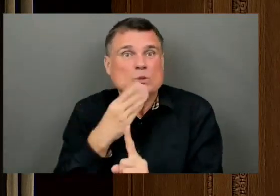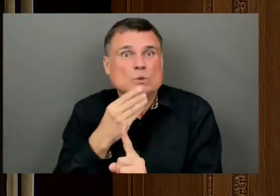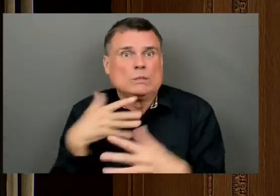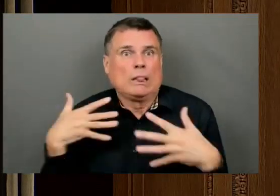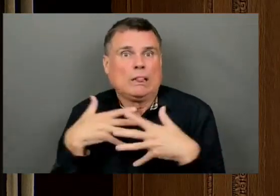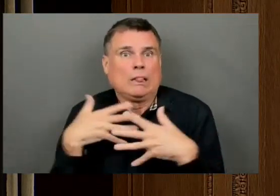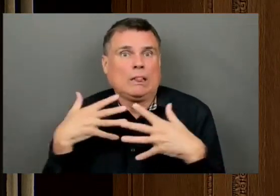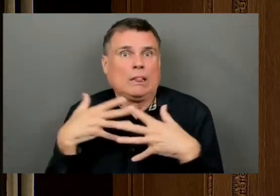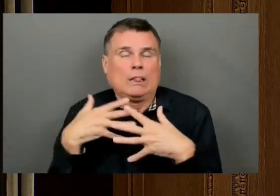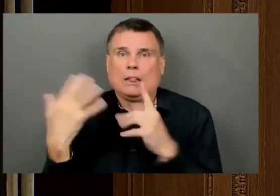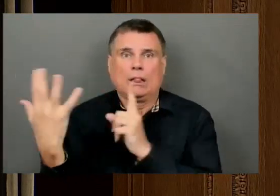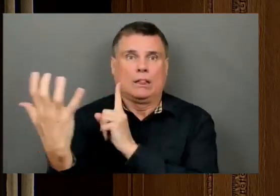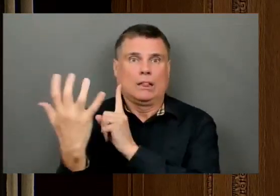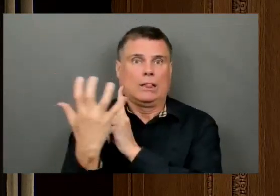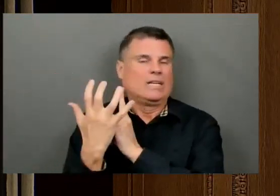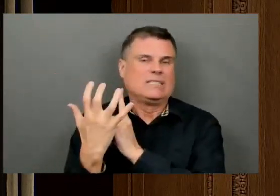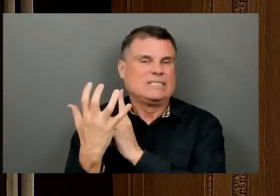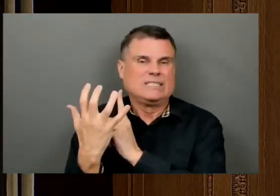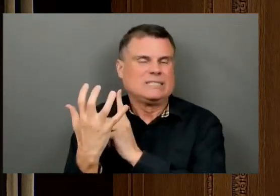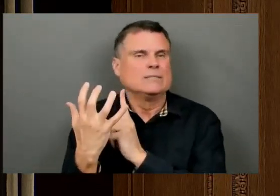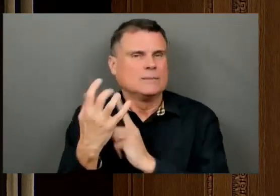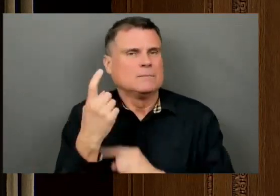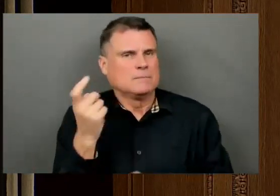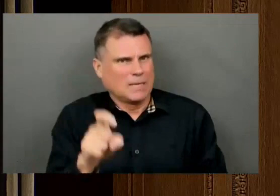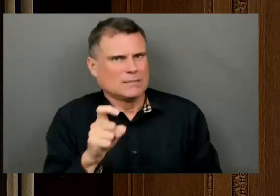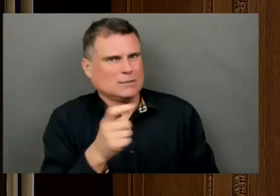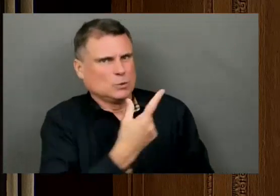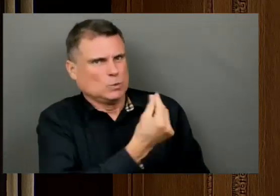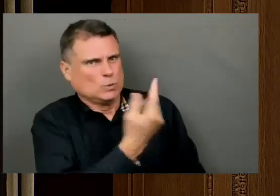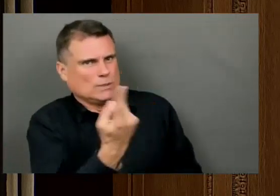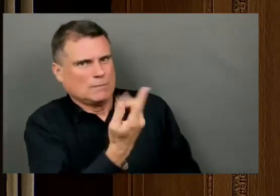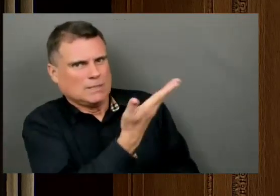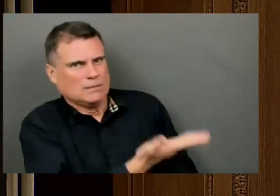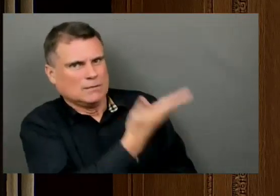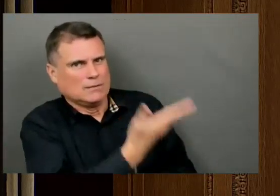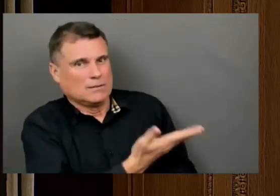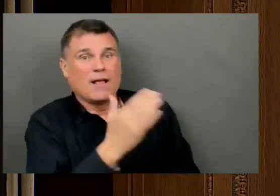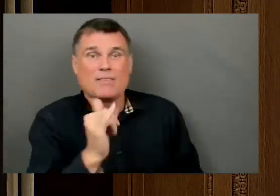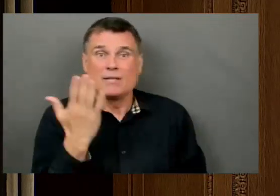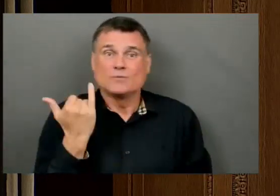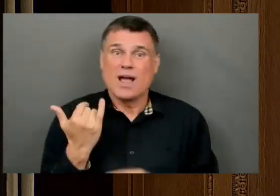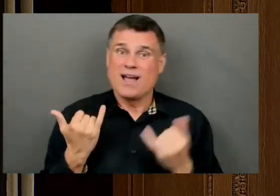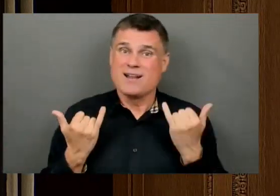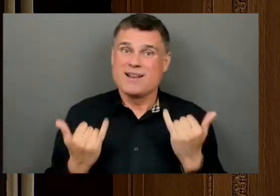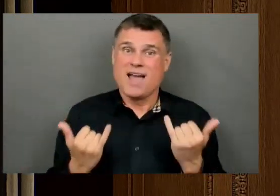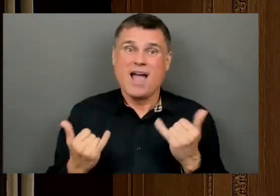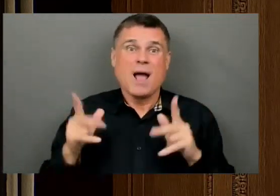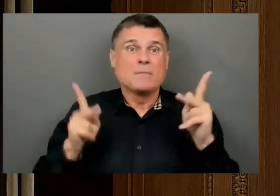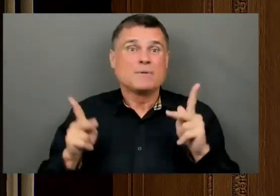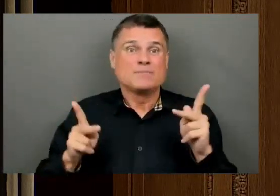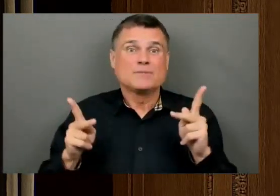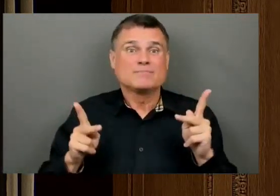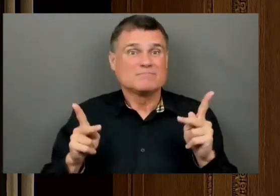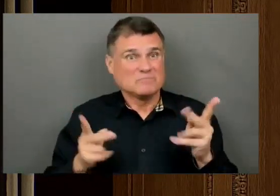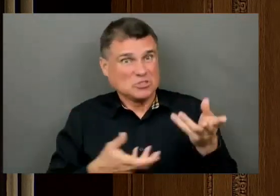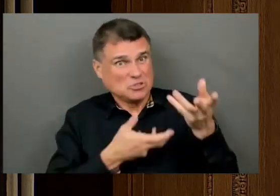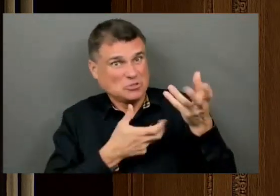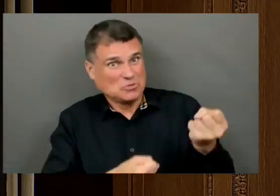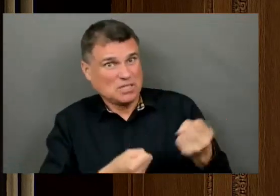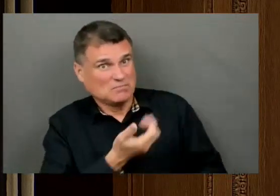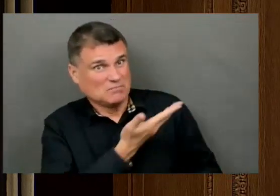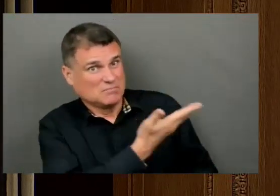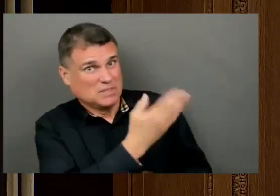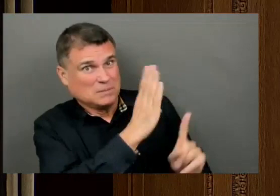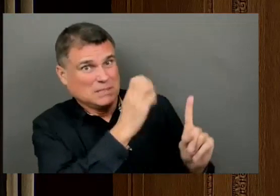And that's why people don't trust the Premier and the government to investigate